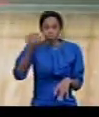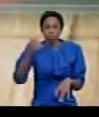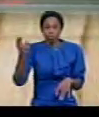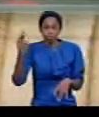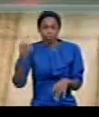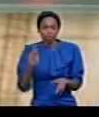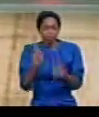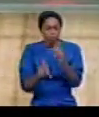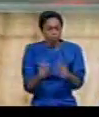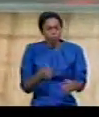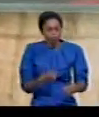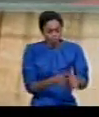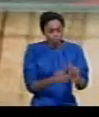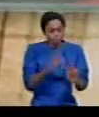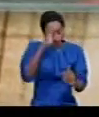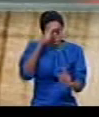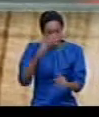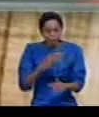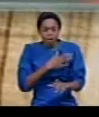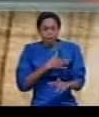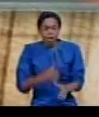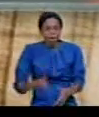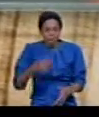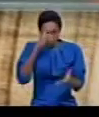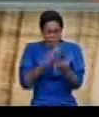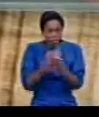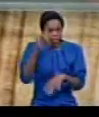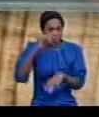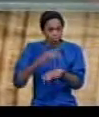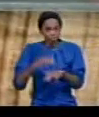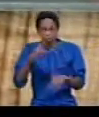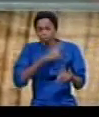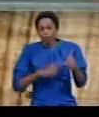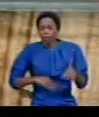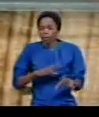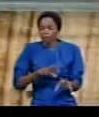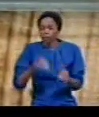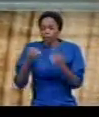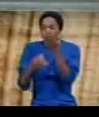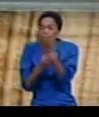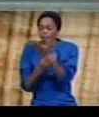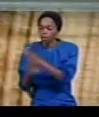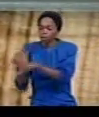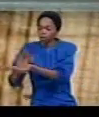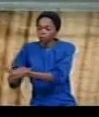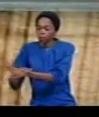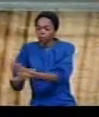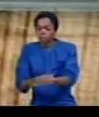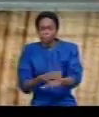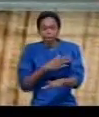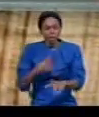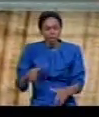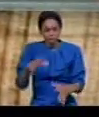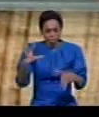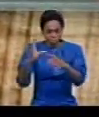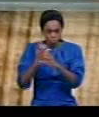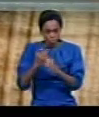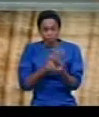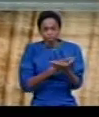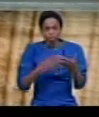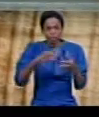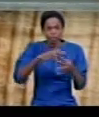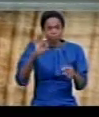in the Lord in Samaria, they laid hands on them and they received the Holy Ghost. Understand? Salvation